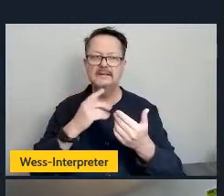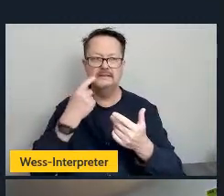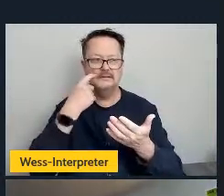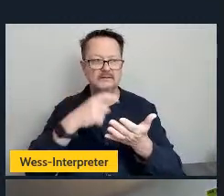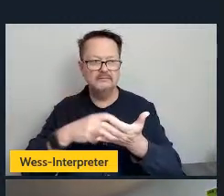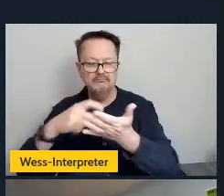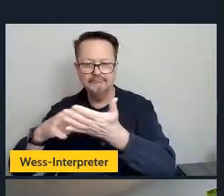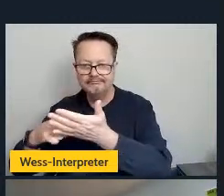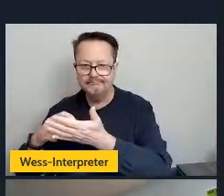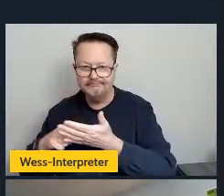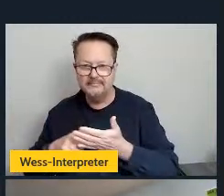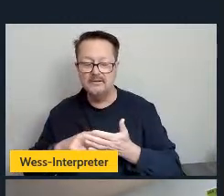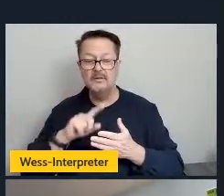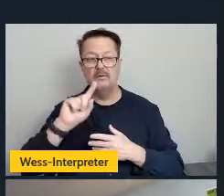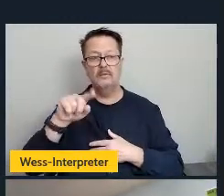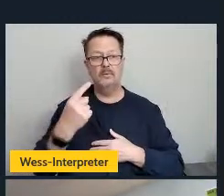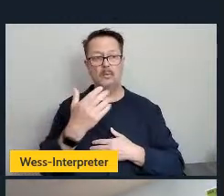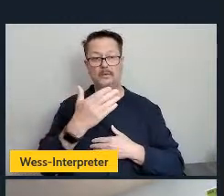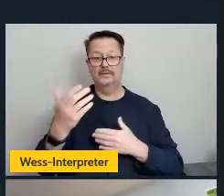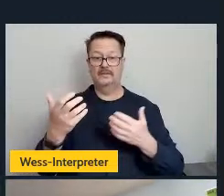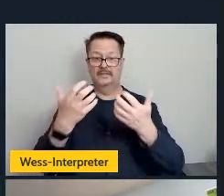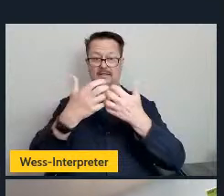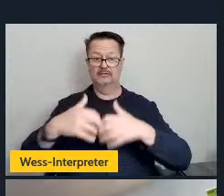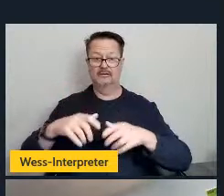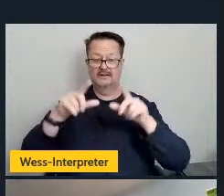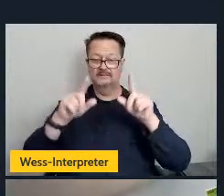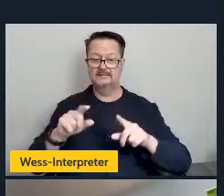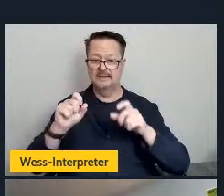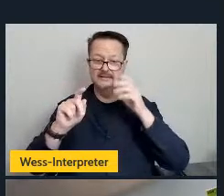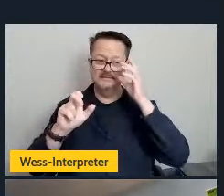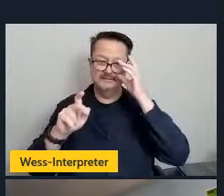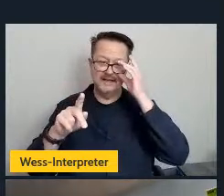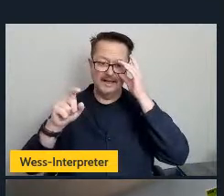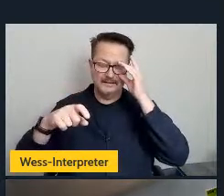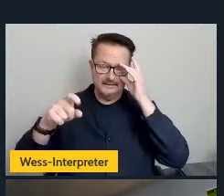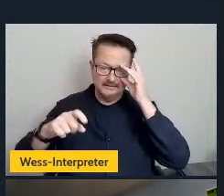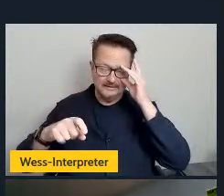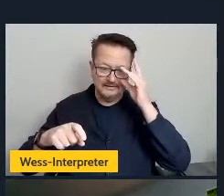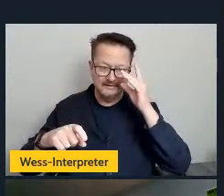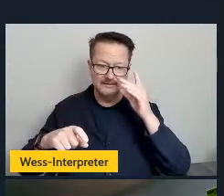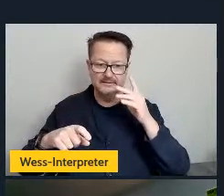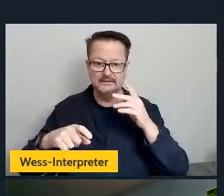the only thing that the integration test stack needs above